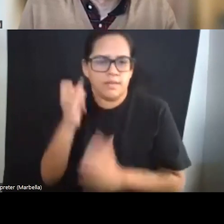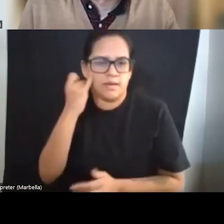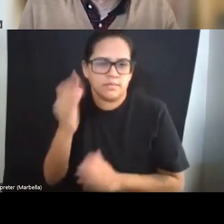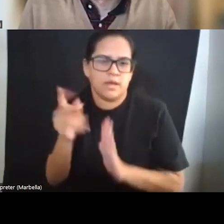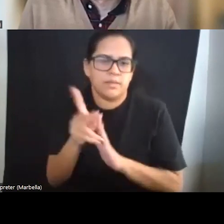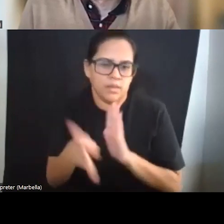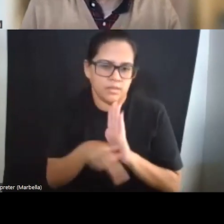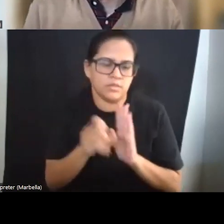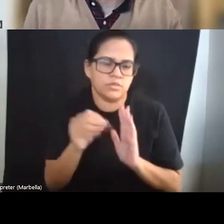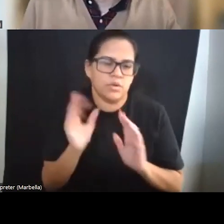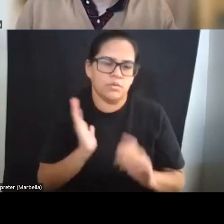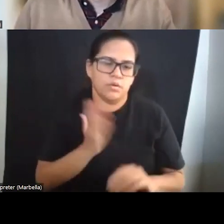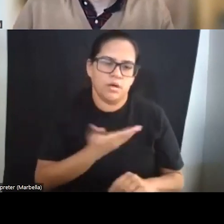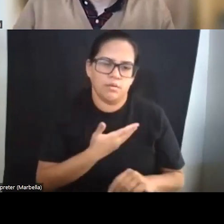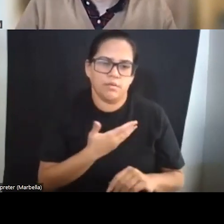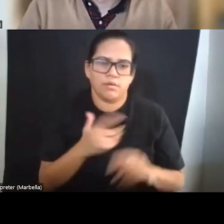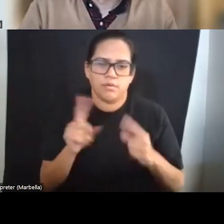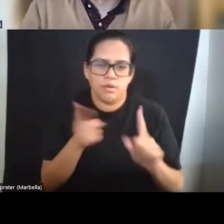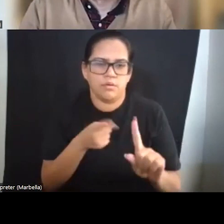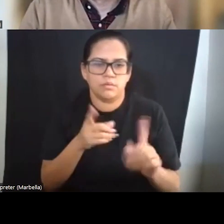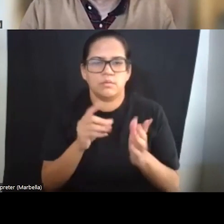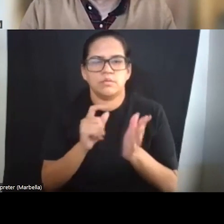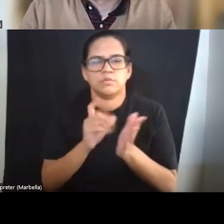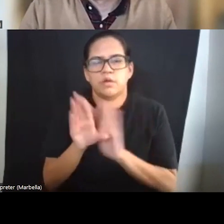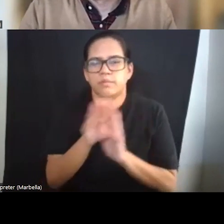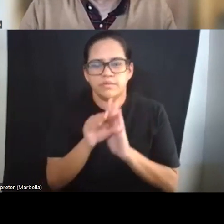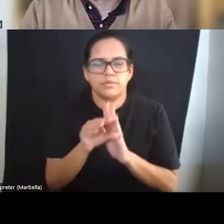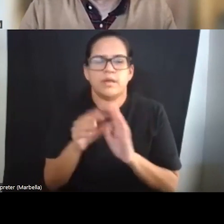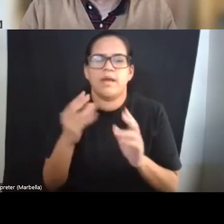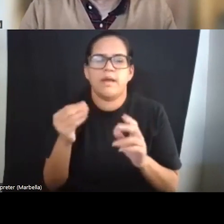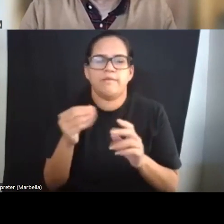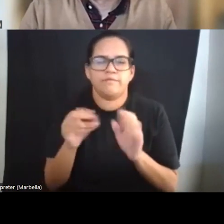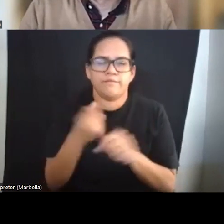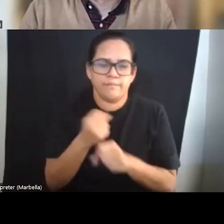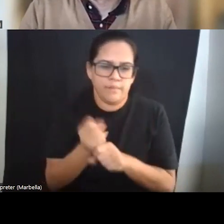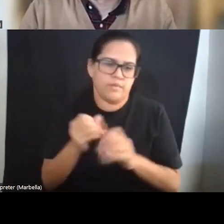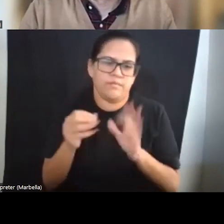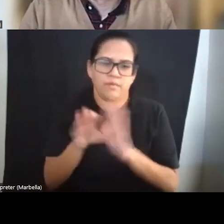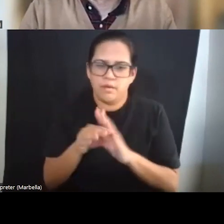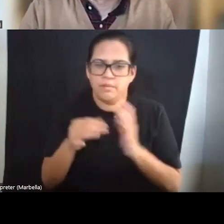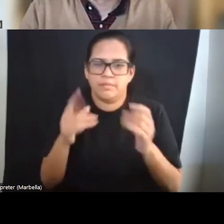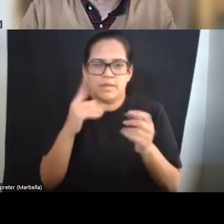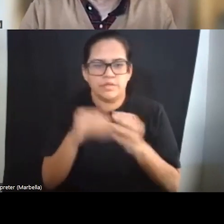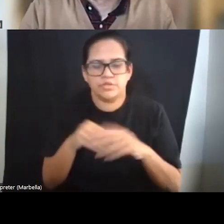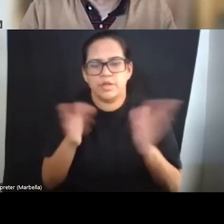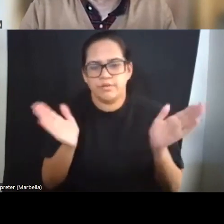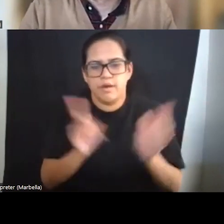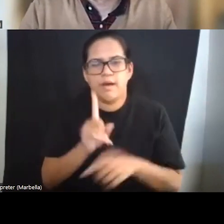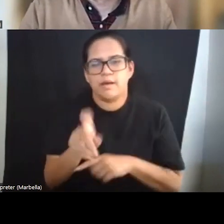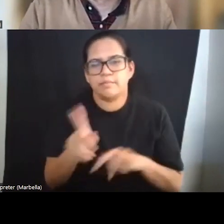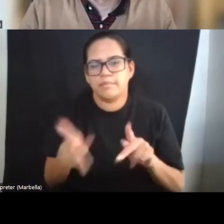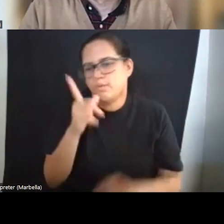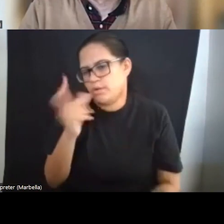policies. So our role as documentary filmmakers and as filmmakers in generally, as people who